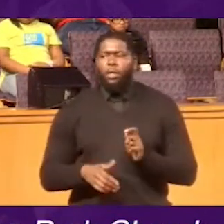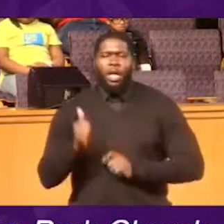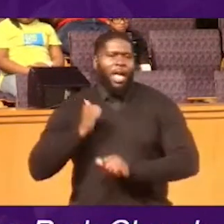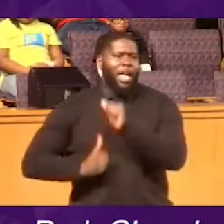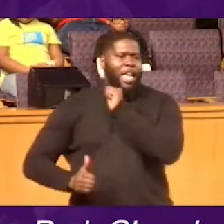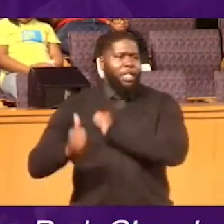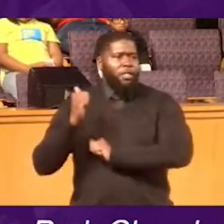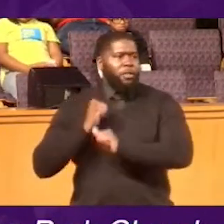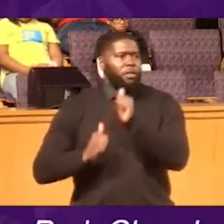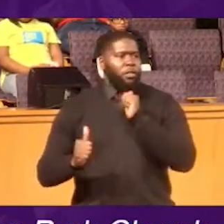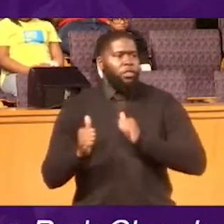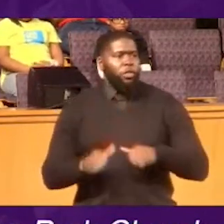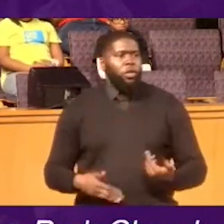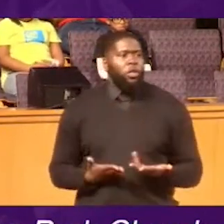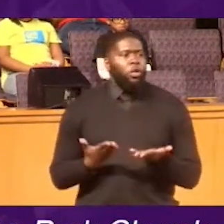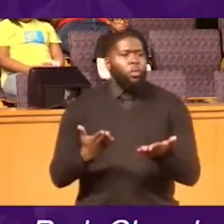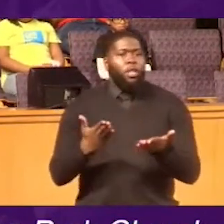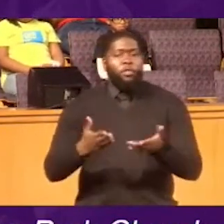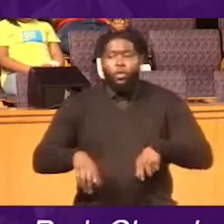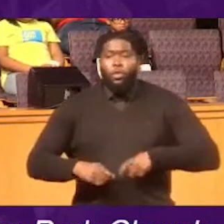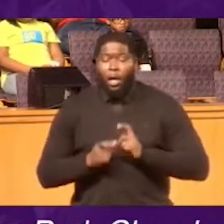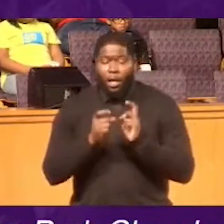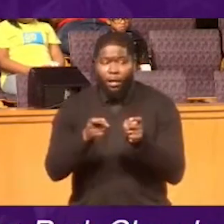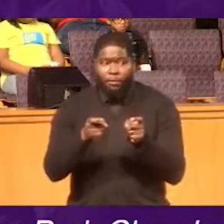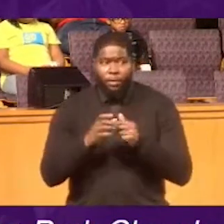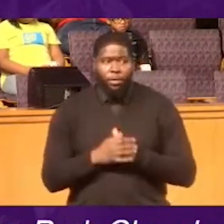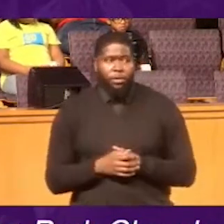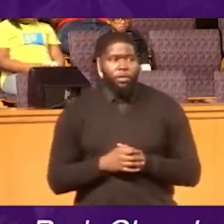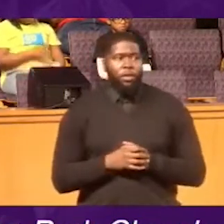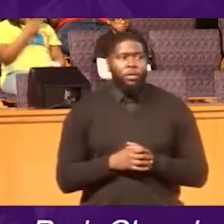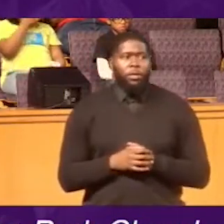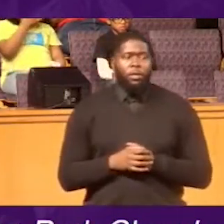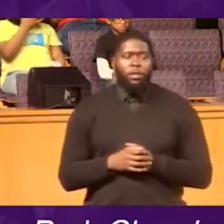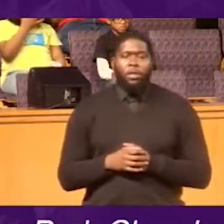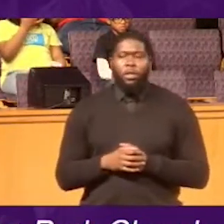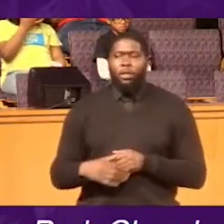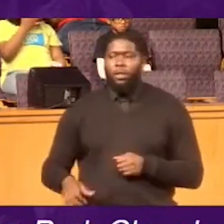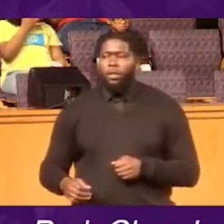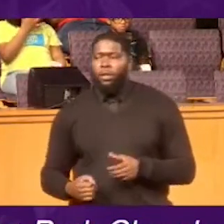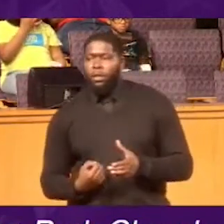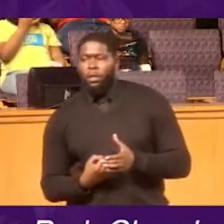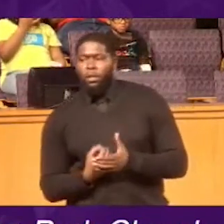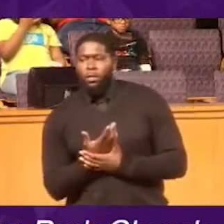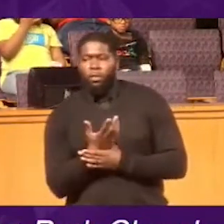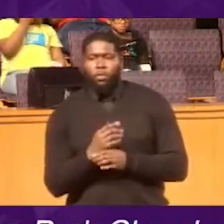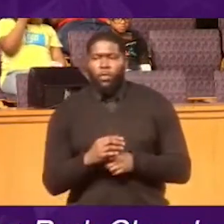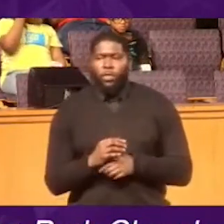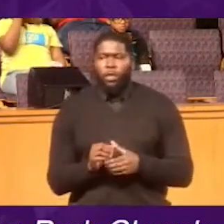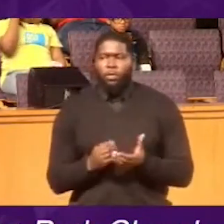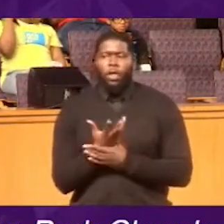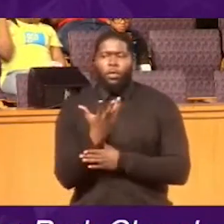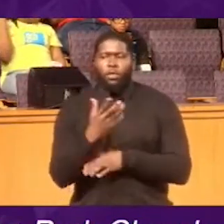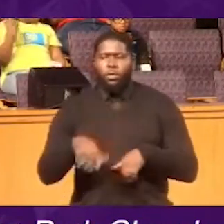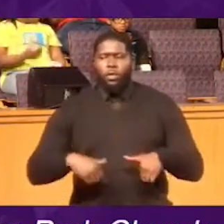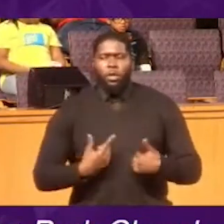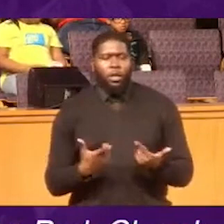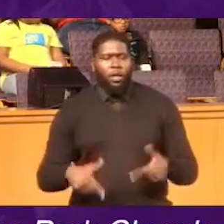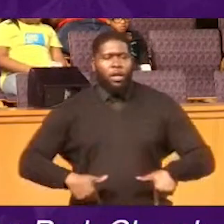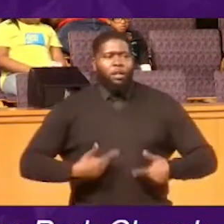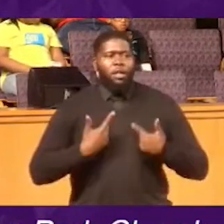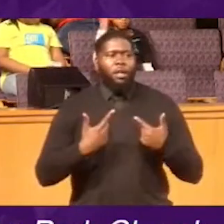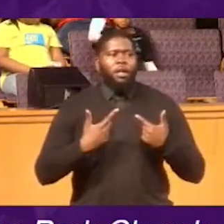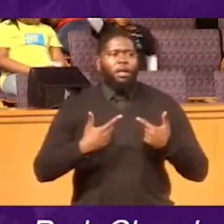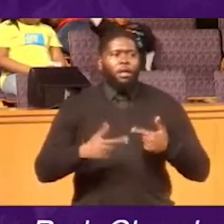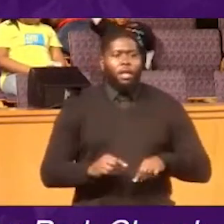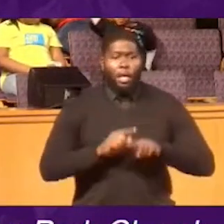So we want to give you a gift. Your flowers while you're alive, and